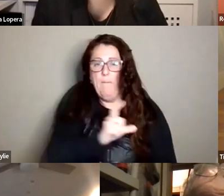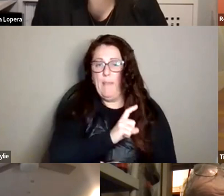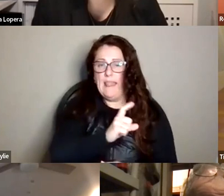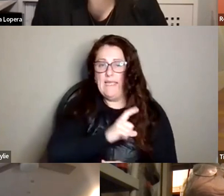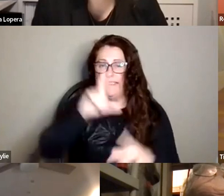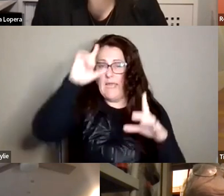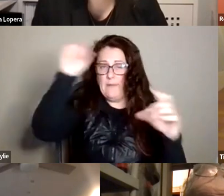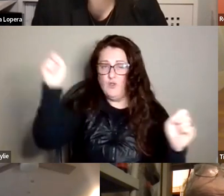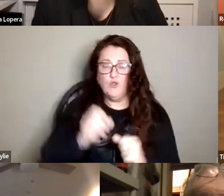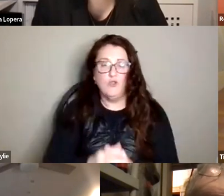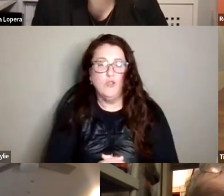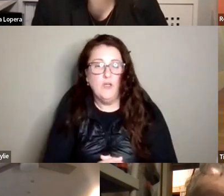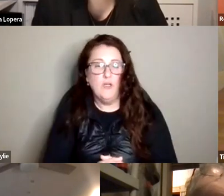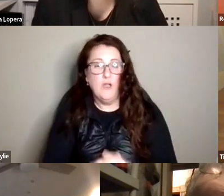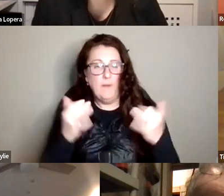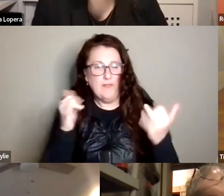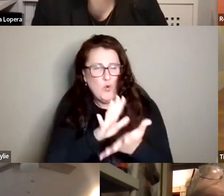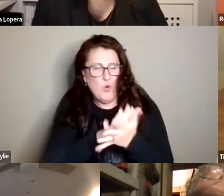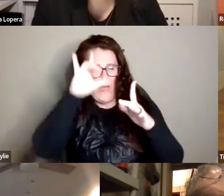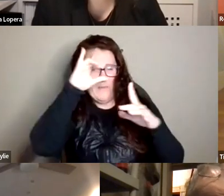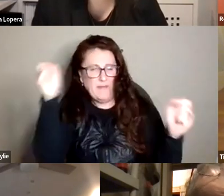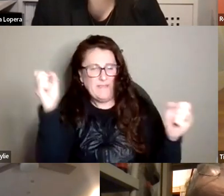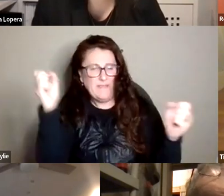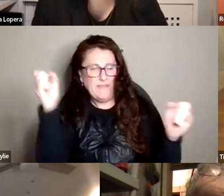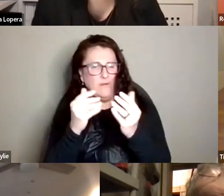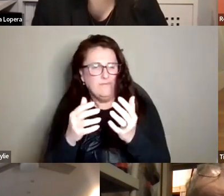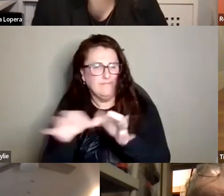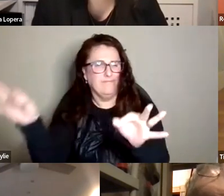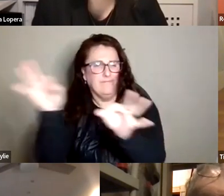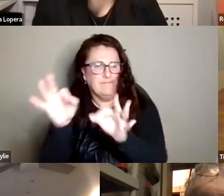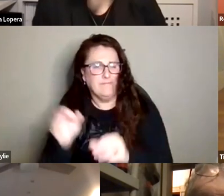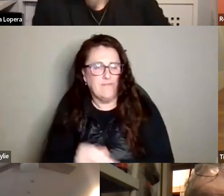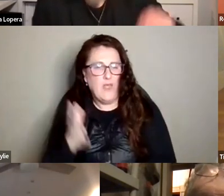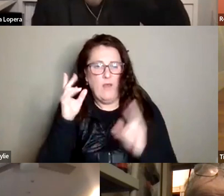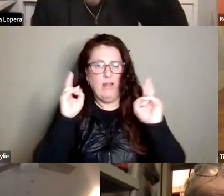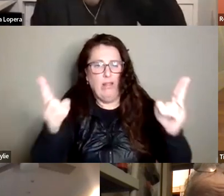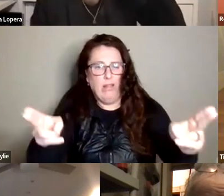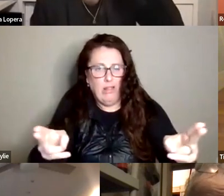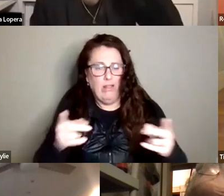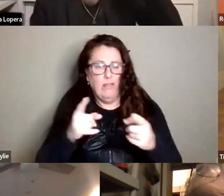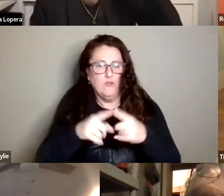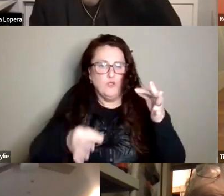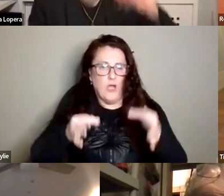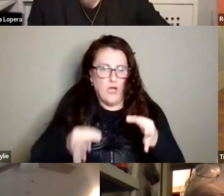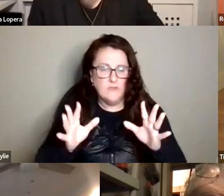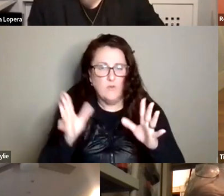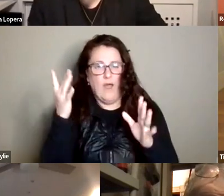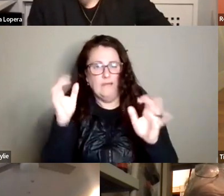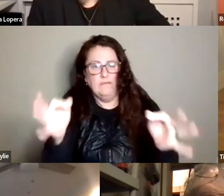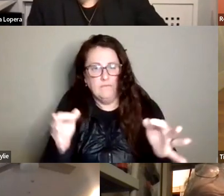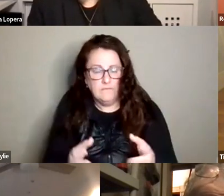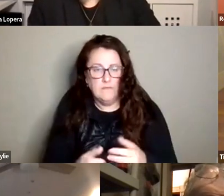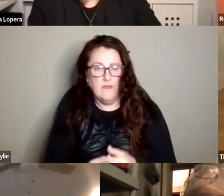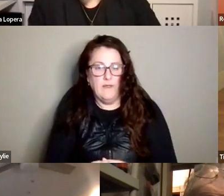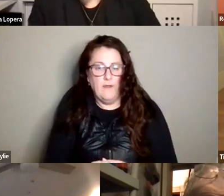The selection of a superintendent of schools is more important. Why the rush to judgment? Why do we